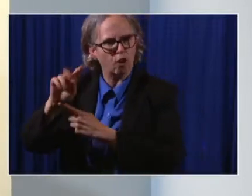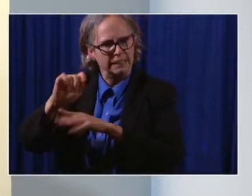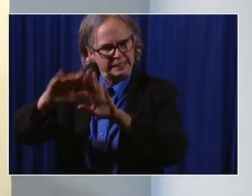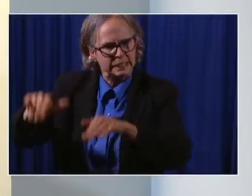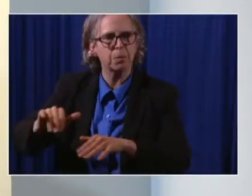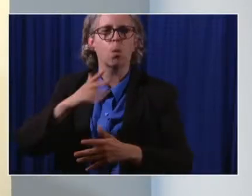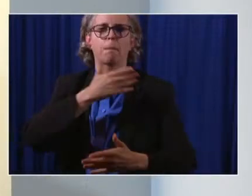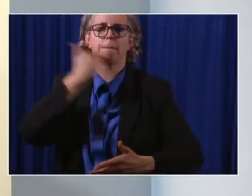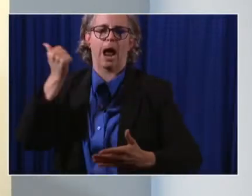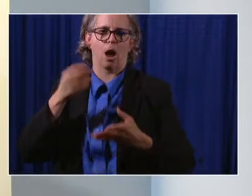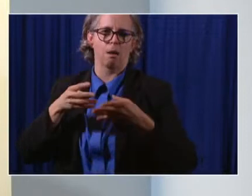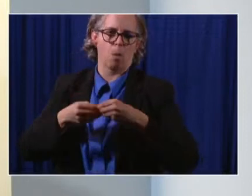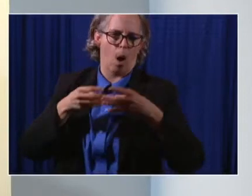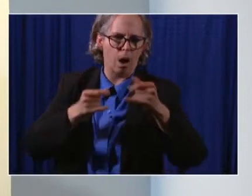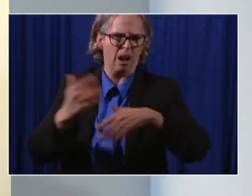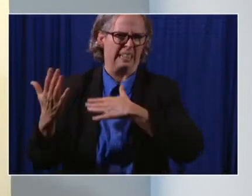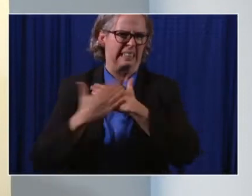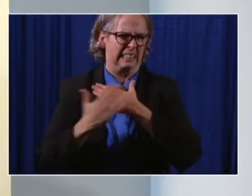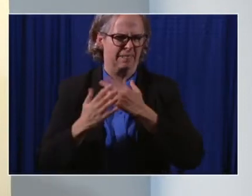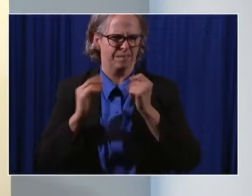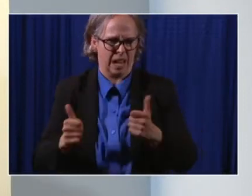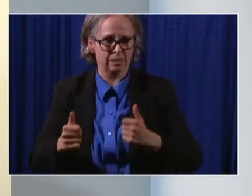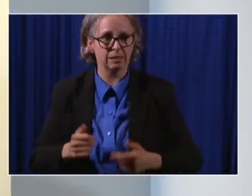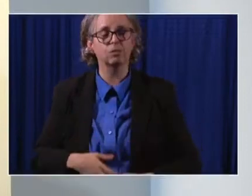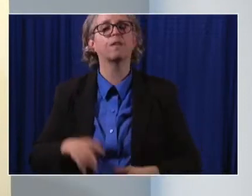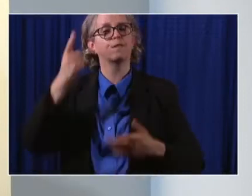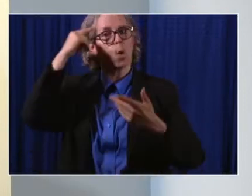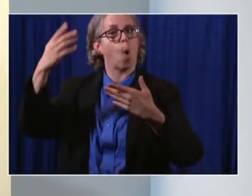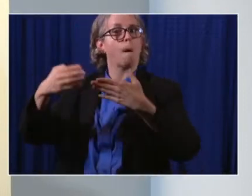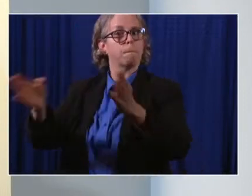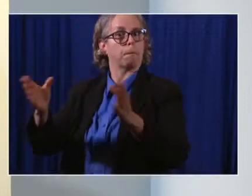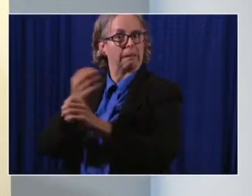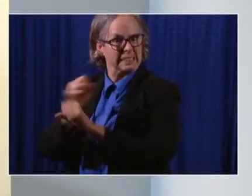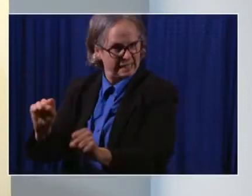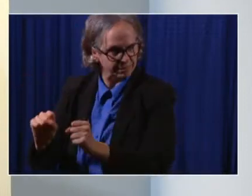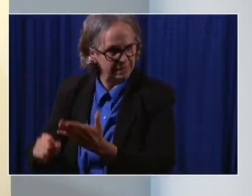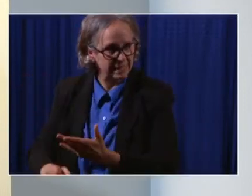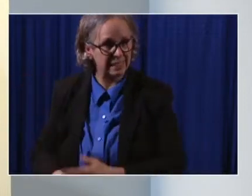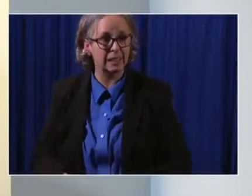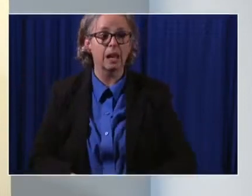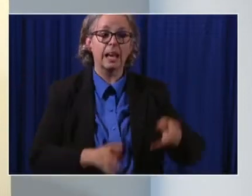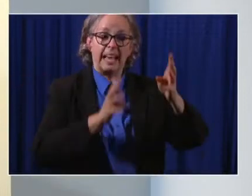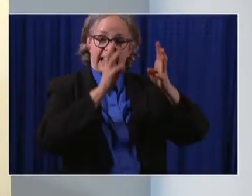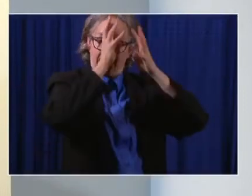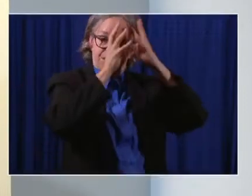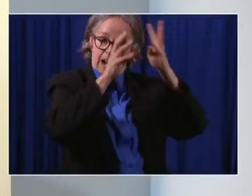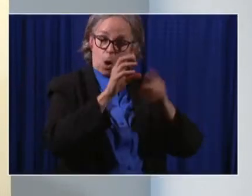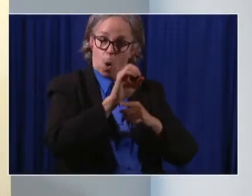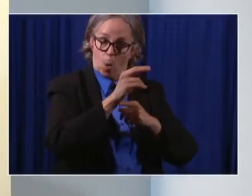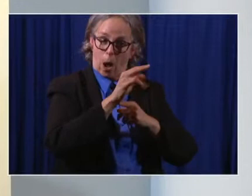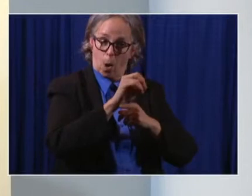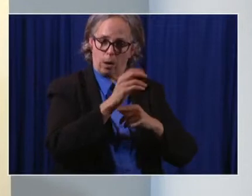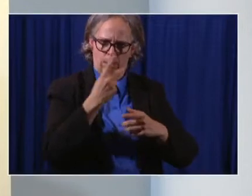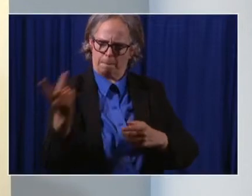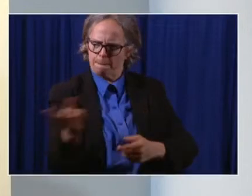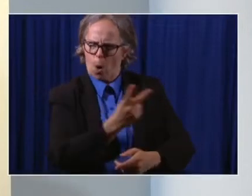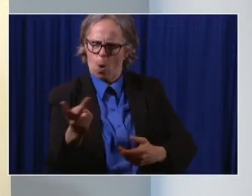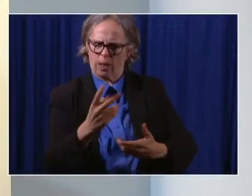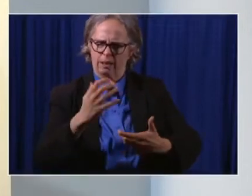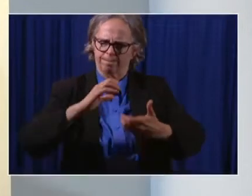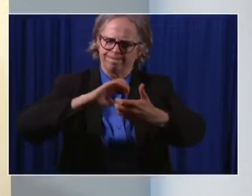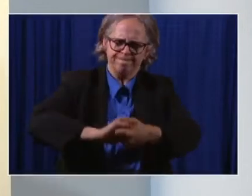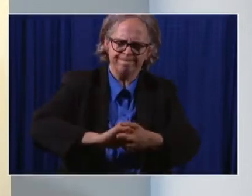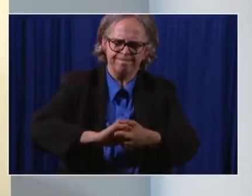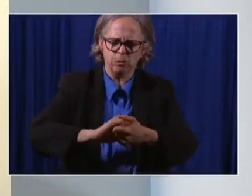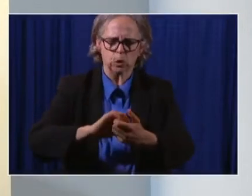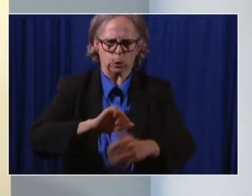team at Public Safety and DAS to create this free, easy, and mandatory system